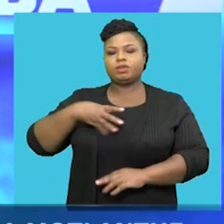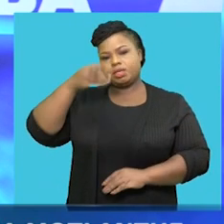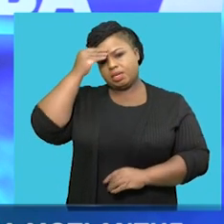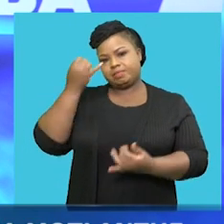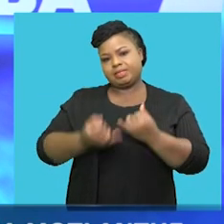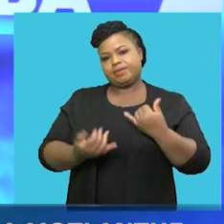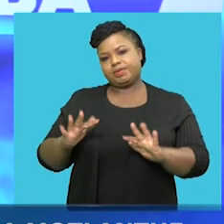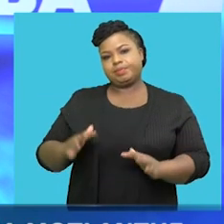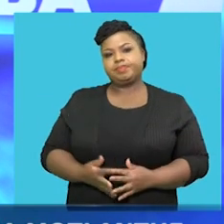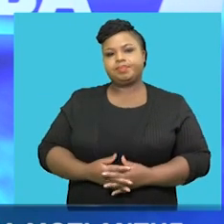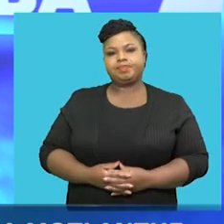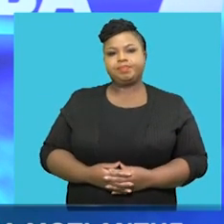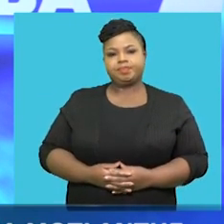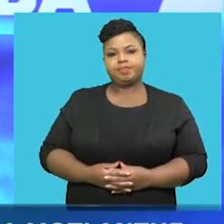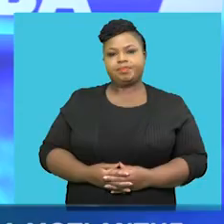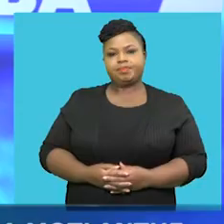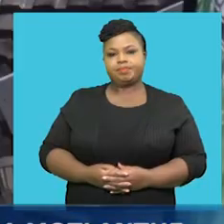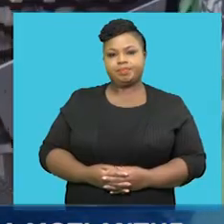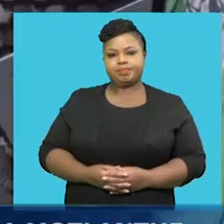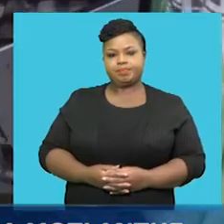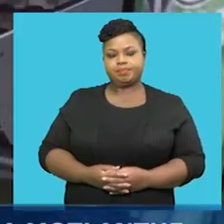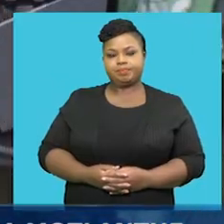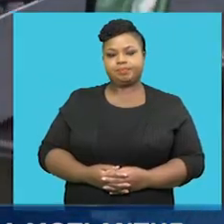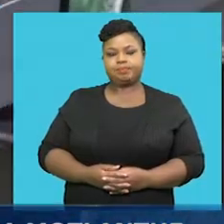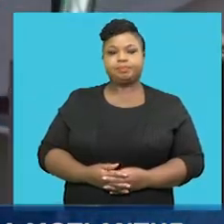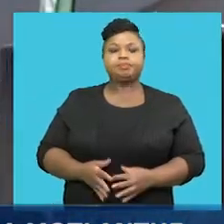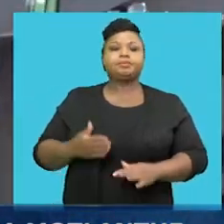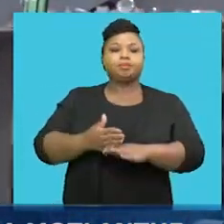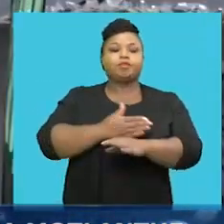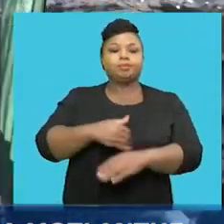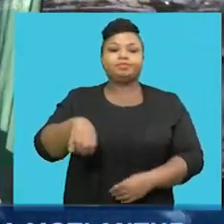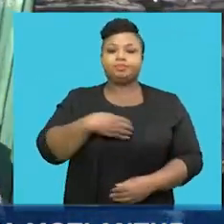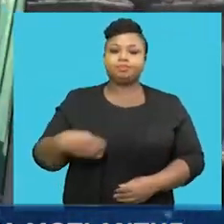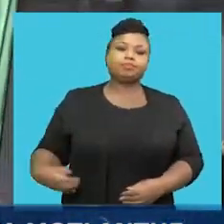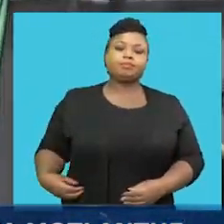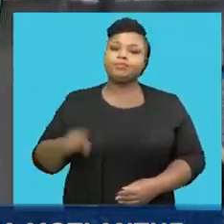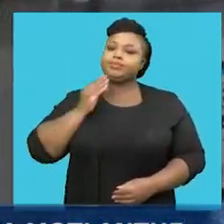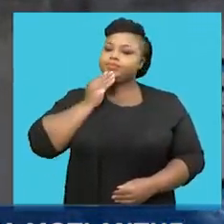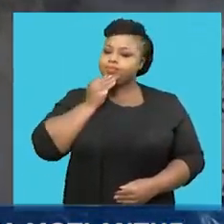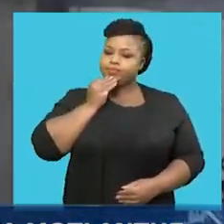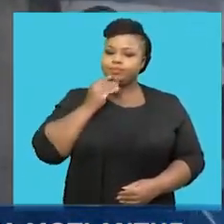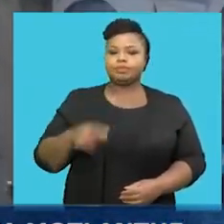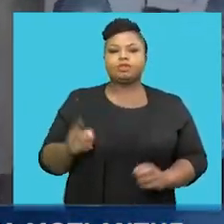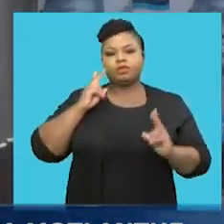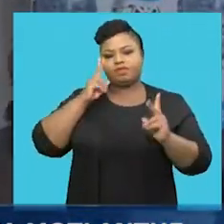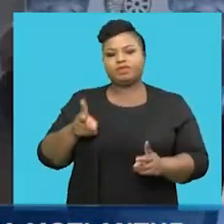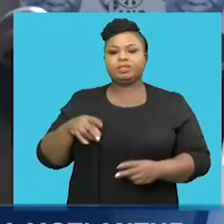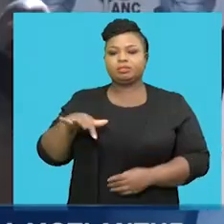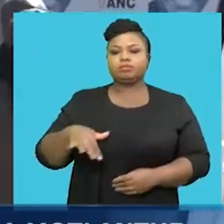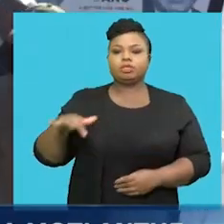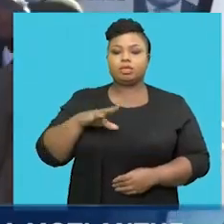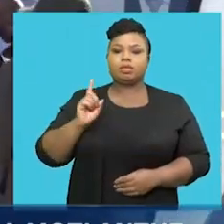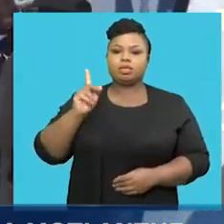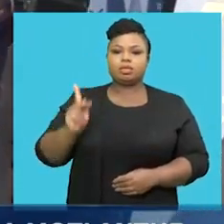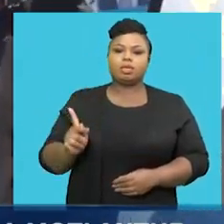kwimpazamo elizenzileyo endleleni. Owo wayesakuba ngumongameli uKgalema Motlanthe utyelele indawo